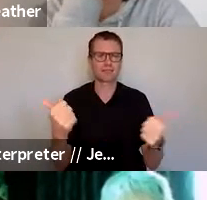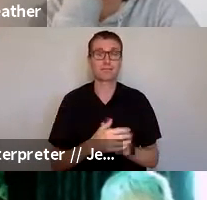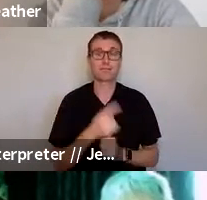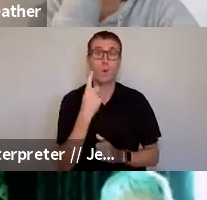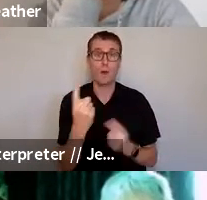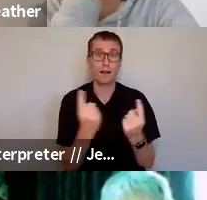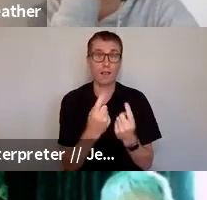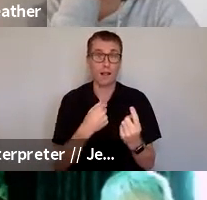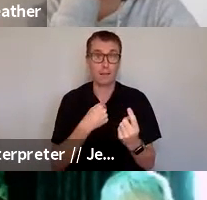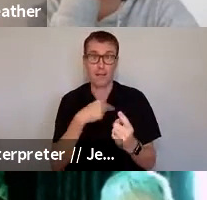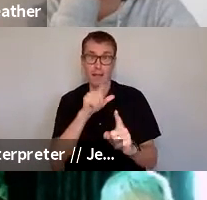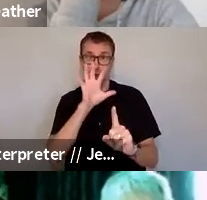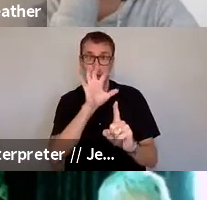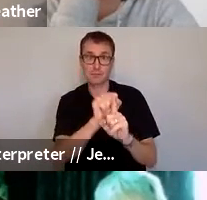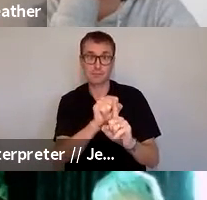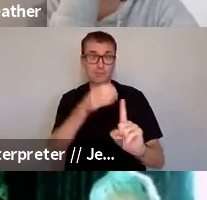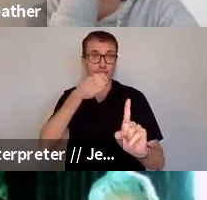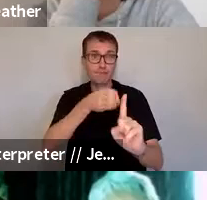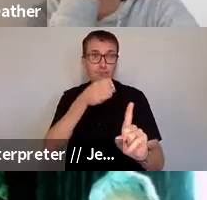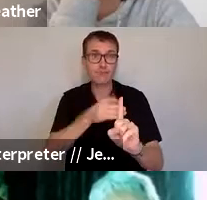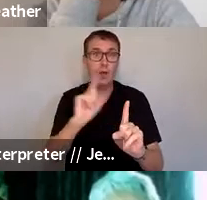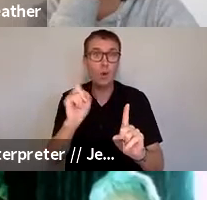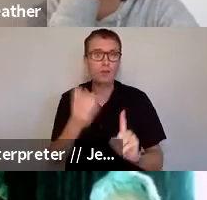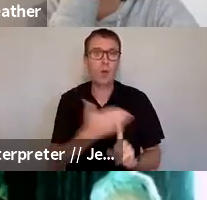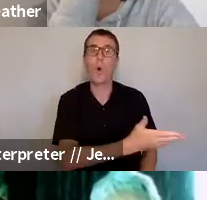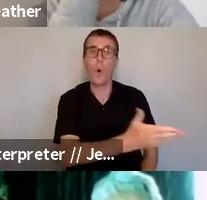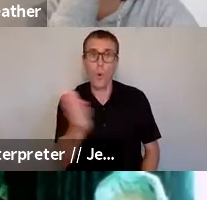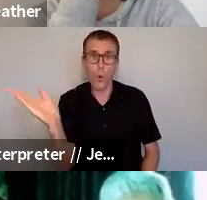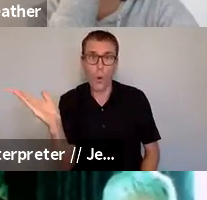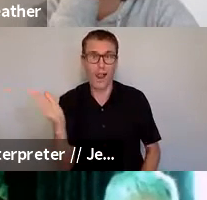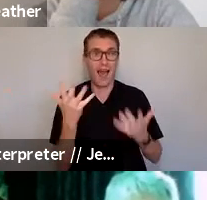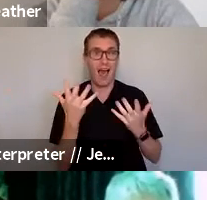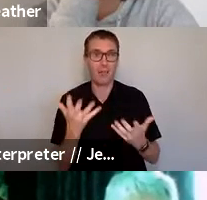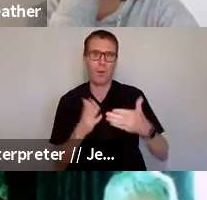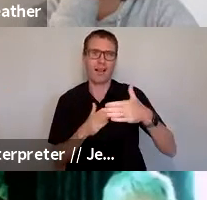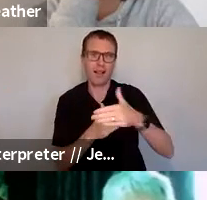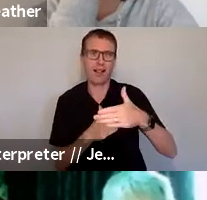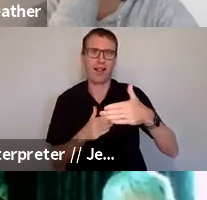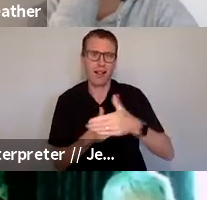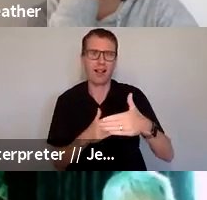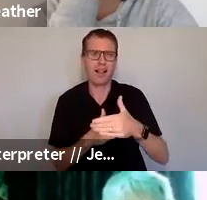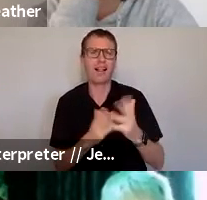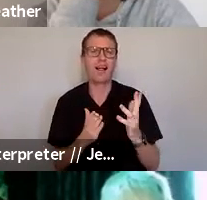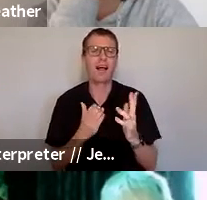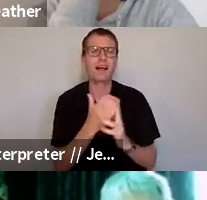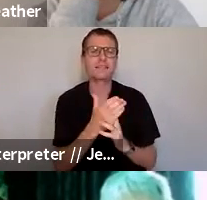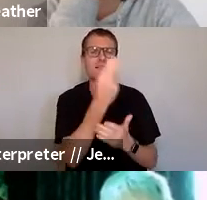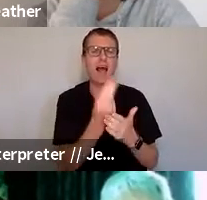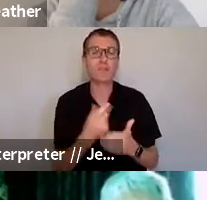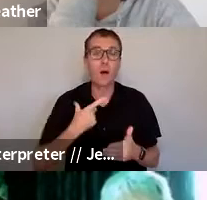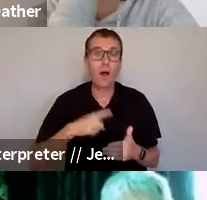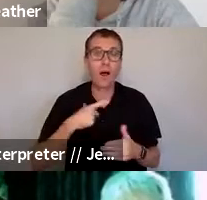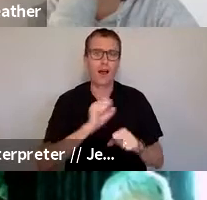we're all having barriers to accessing the arts now. It's become a very level playing field, and I think